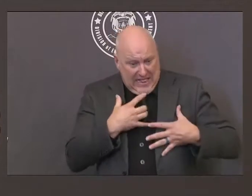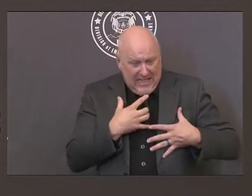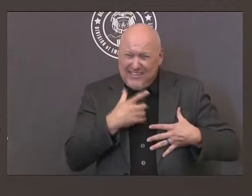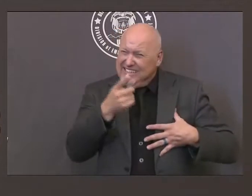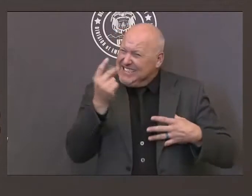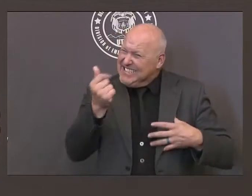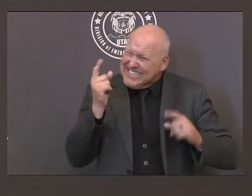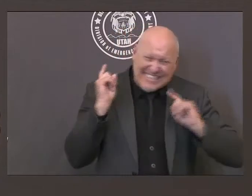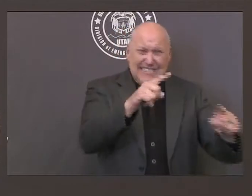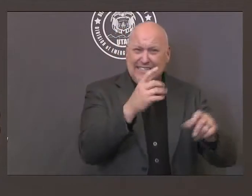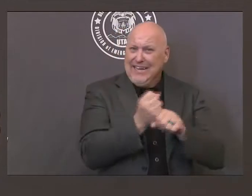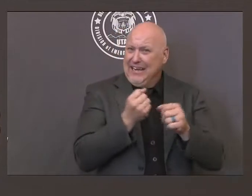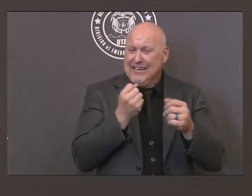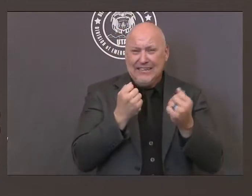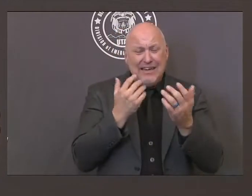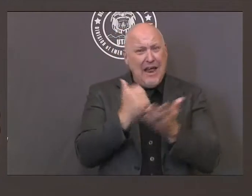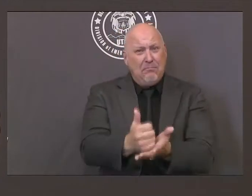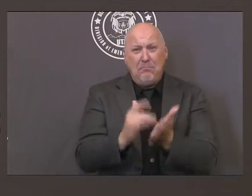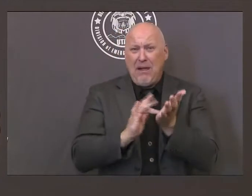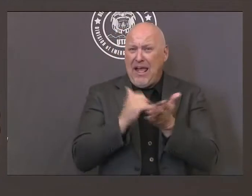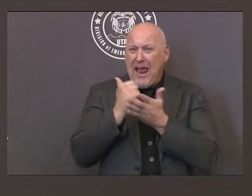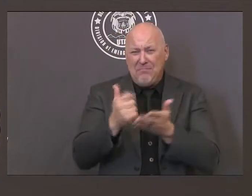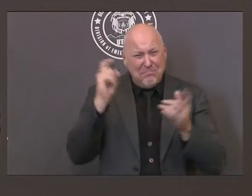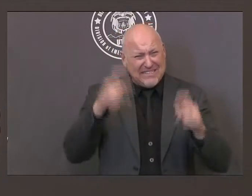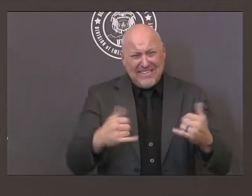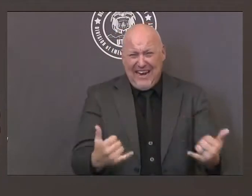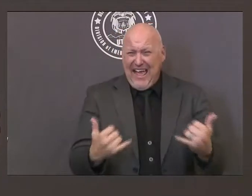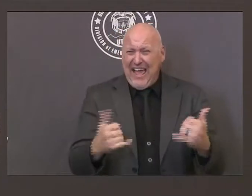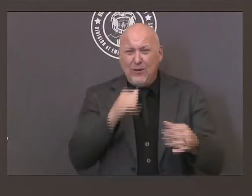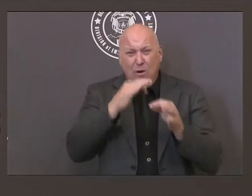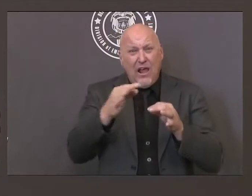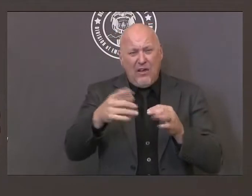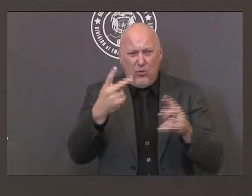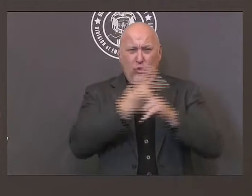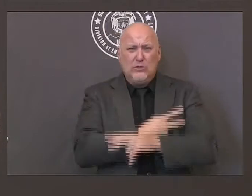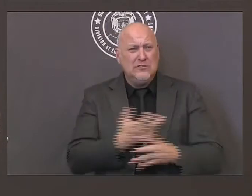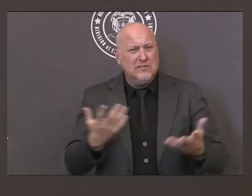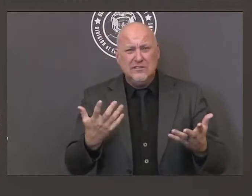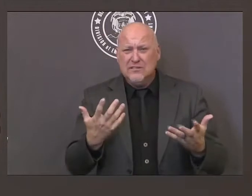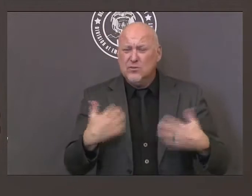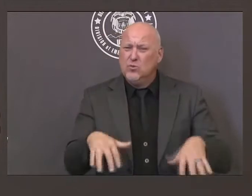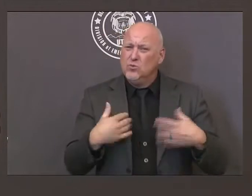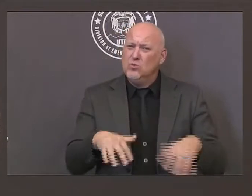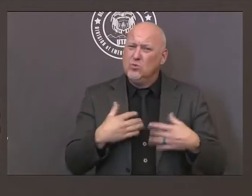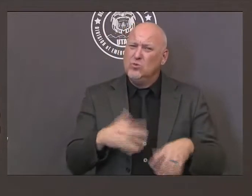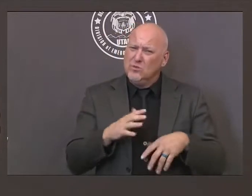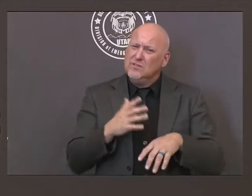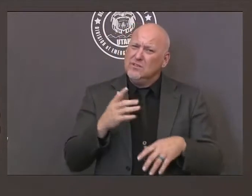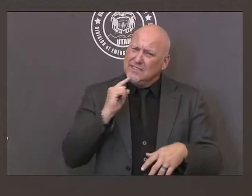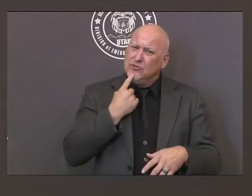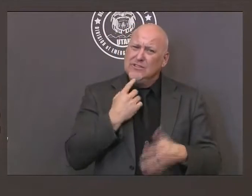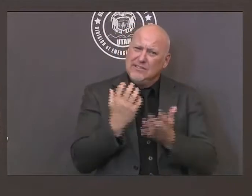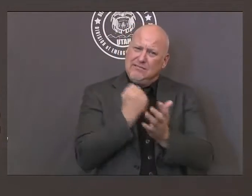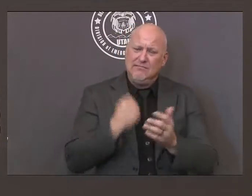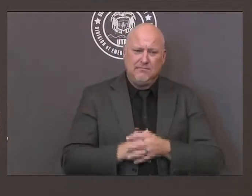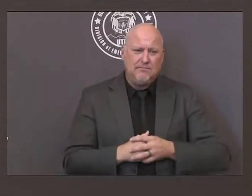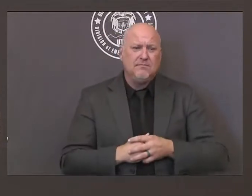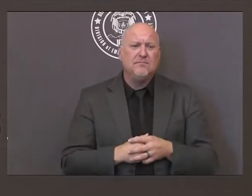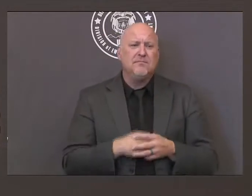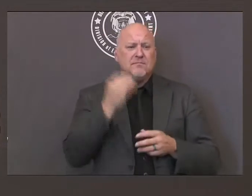great stories about healthcare workers and teams during the pandemic. And there's also been some sad